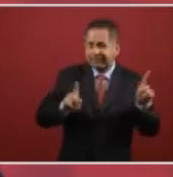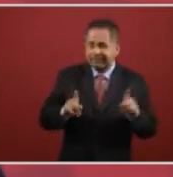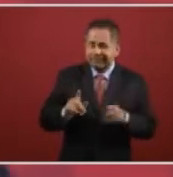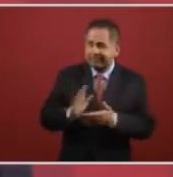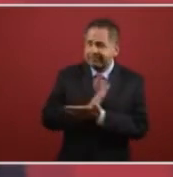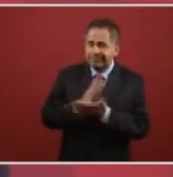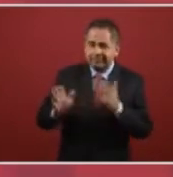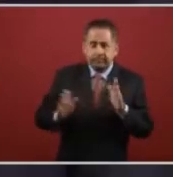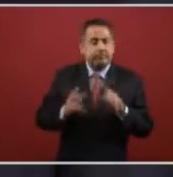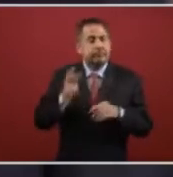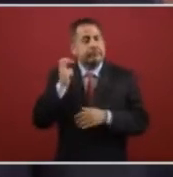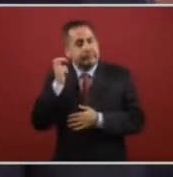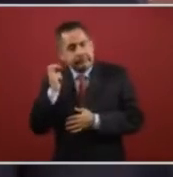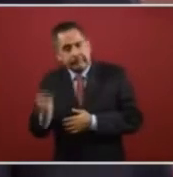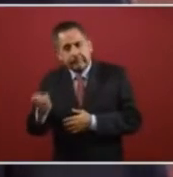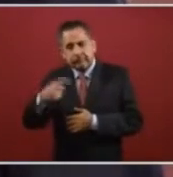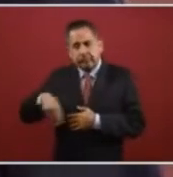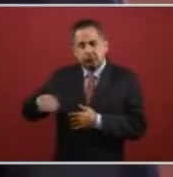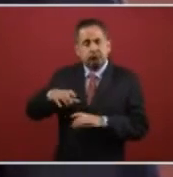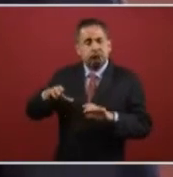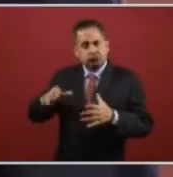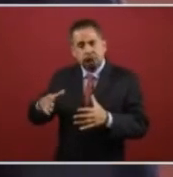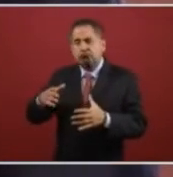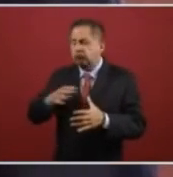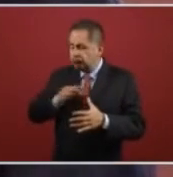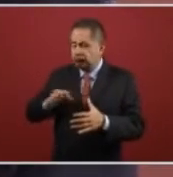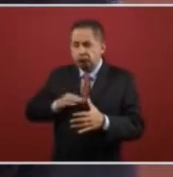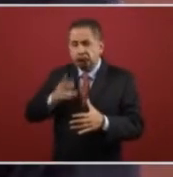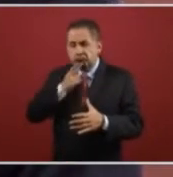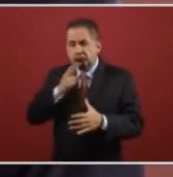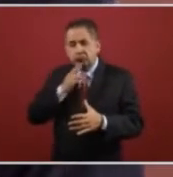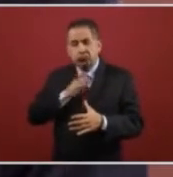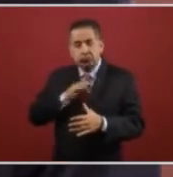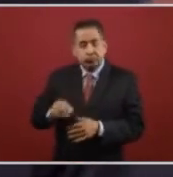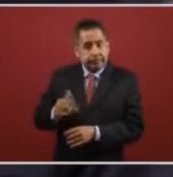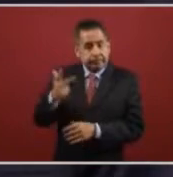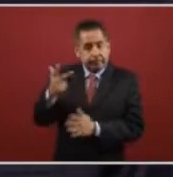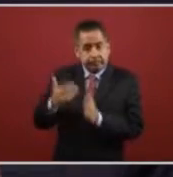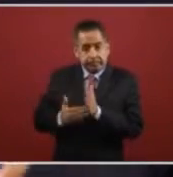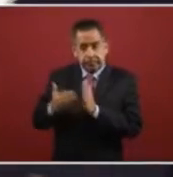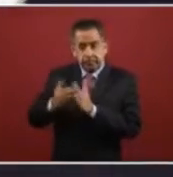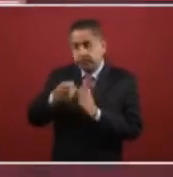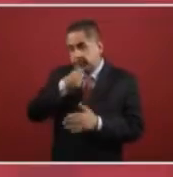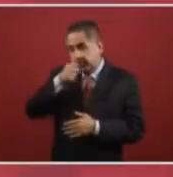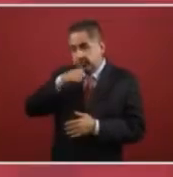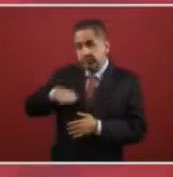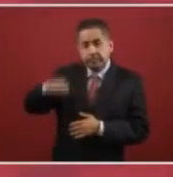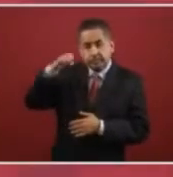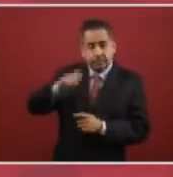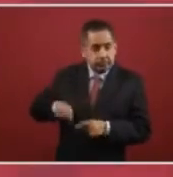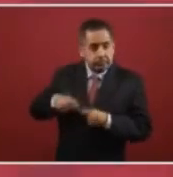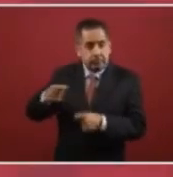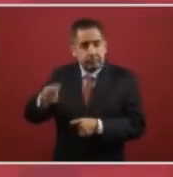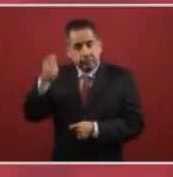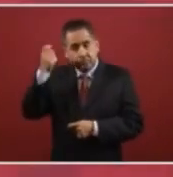neoliberal austerity. It's the one that permits that 8 million of